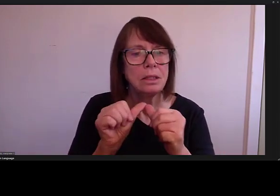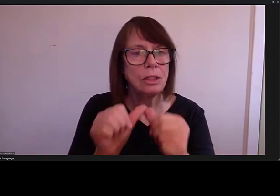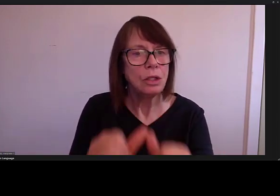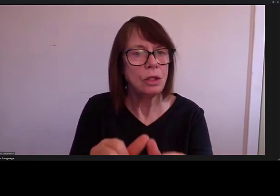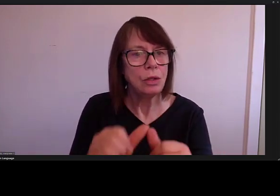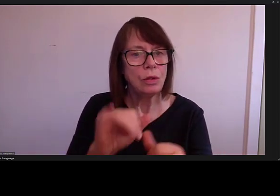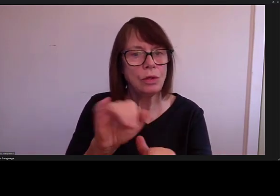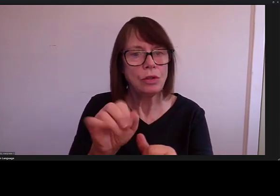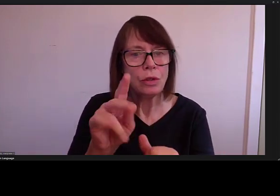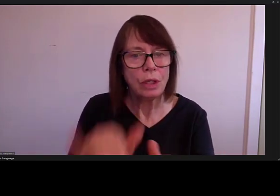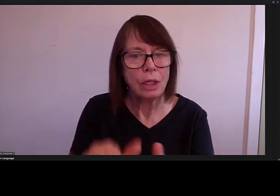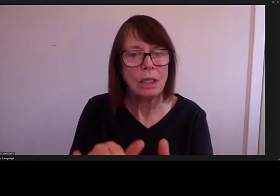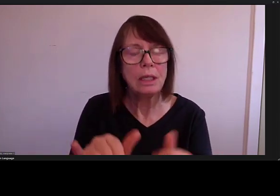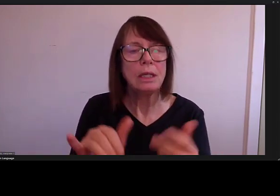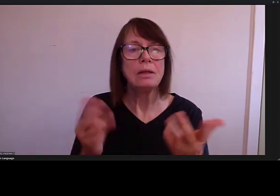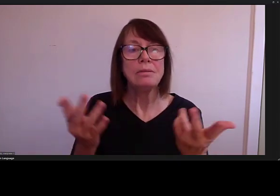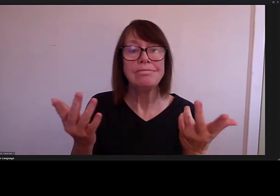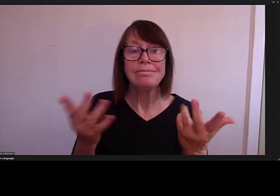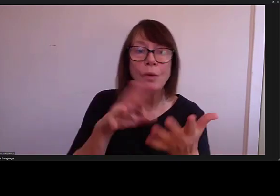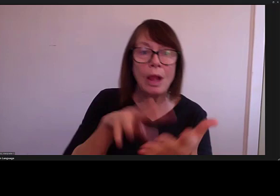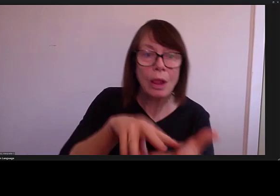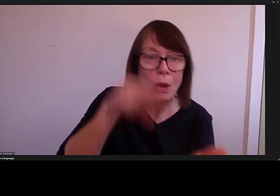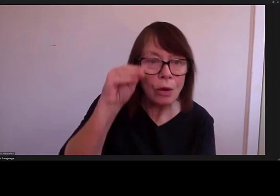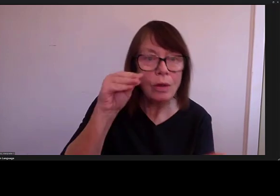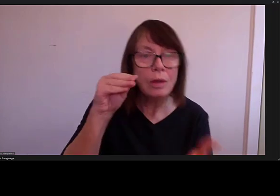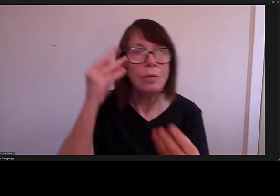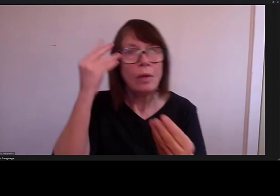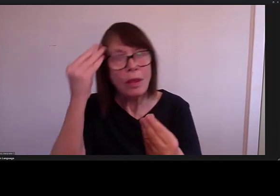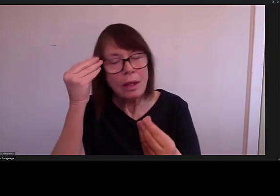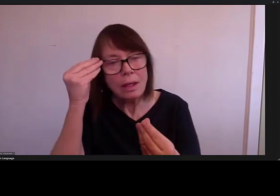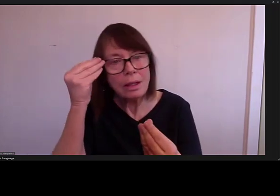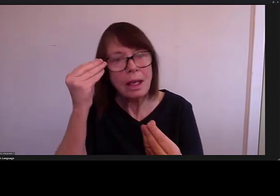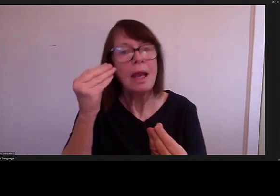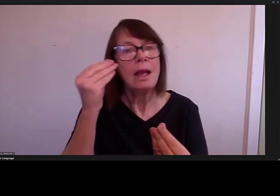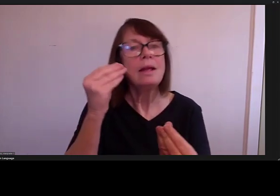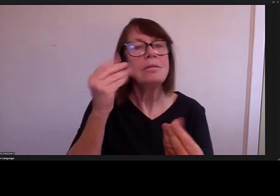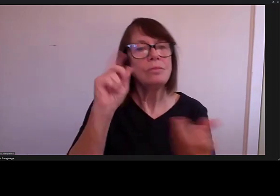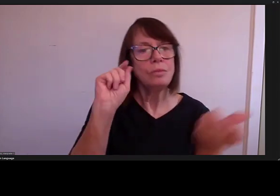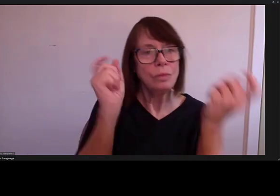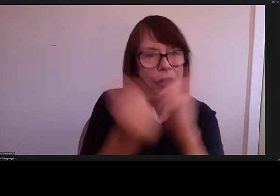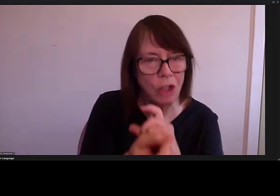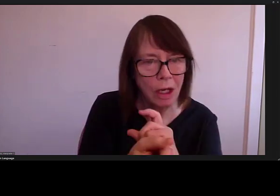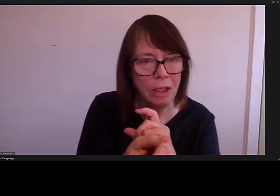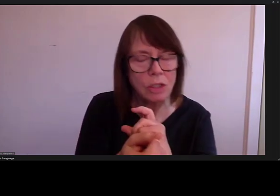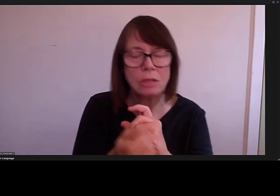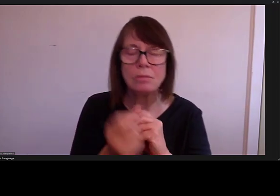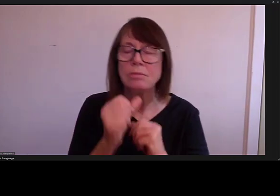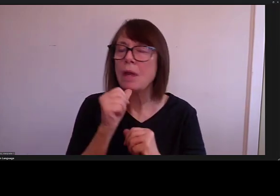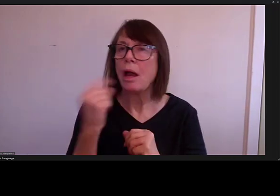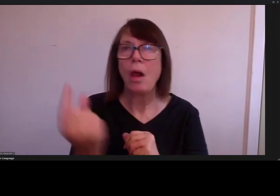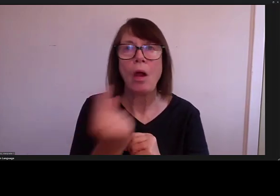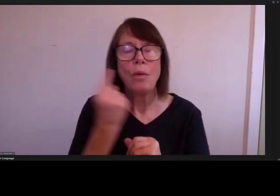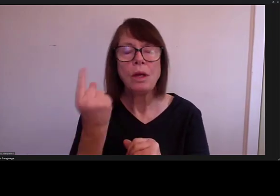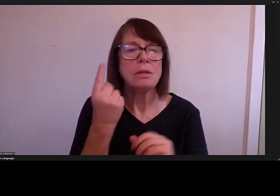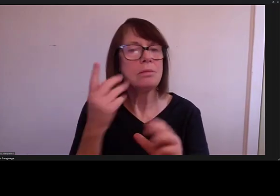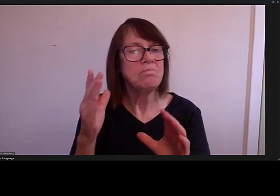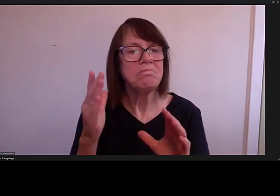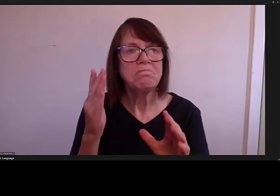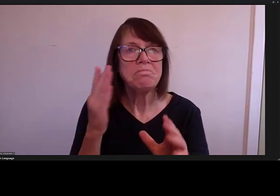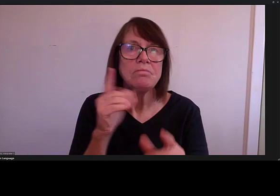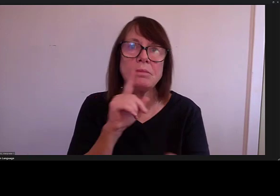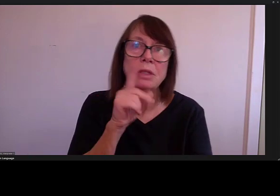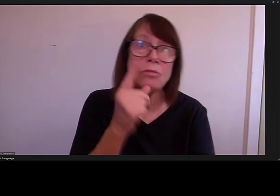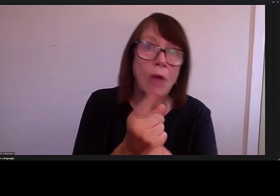we reflect, and we unlearn. And while we know we won't always get things right, we are firmly committed to this